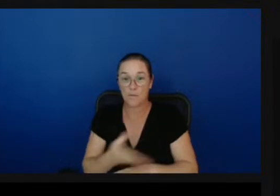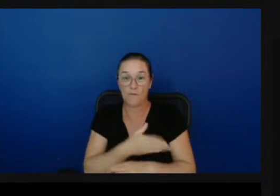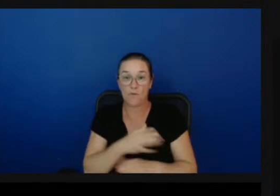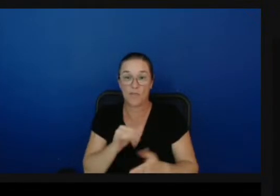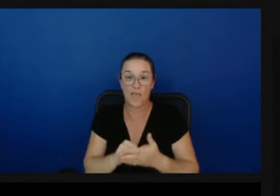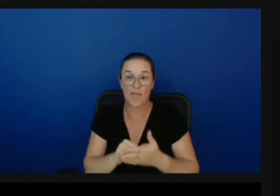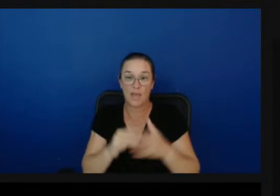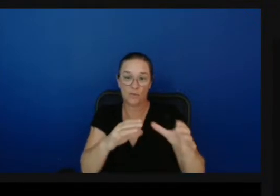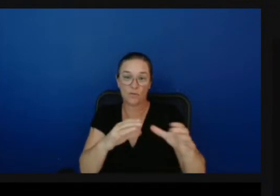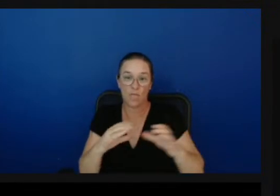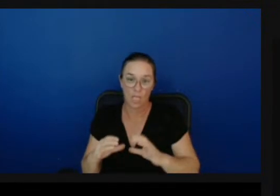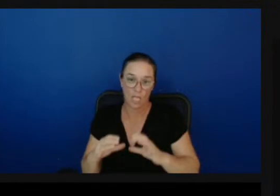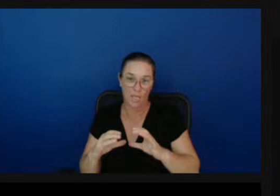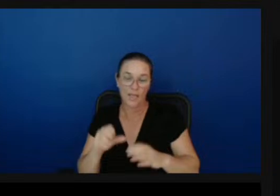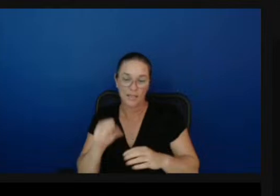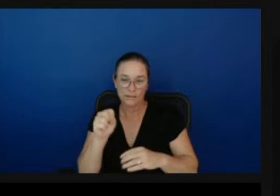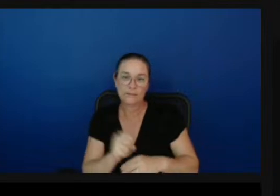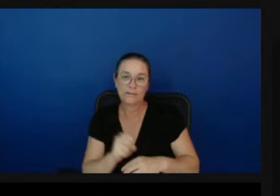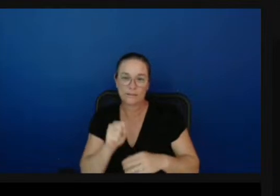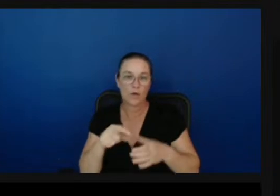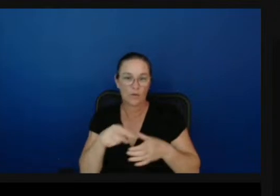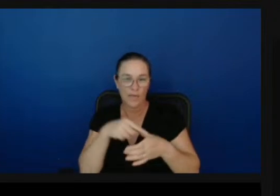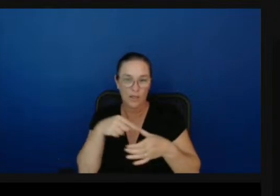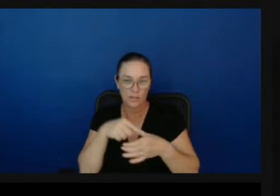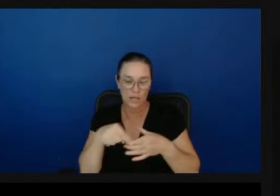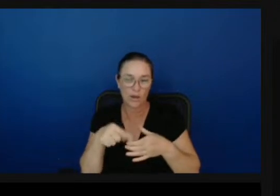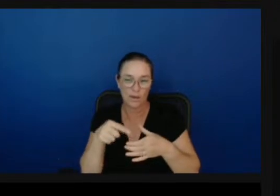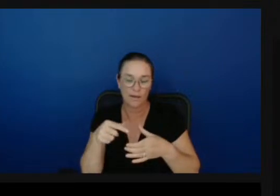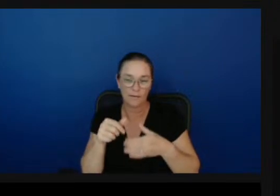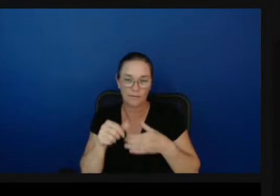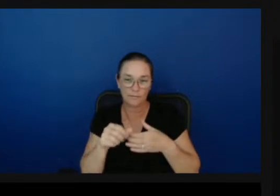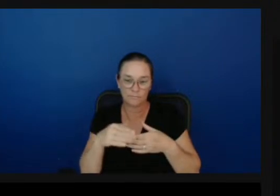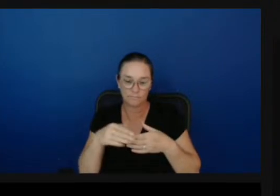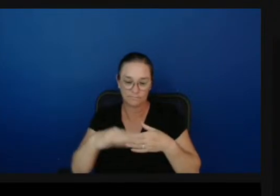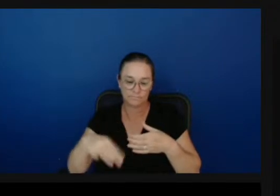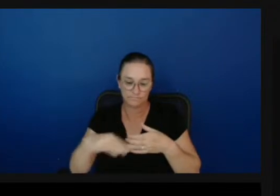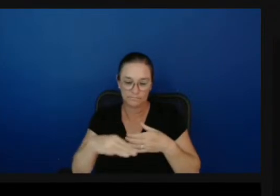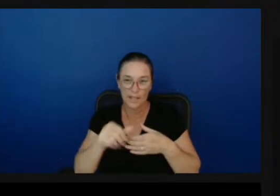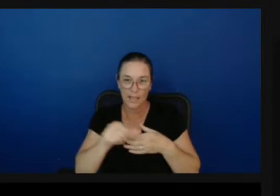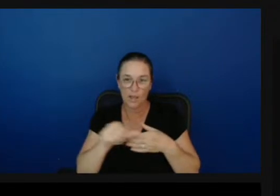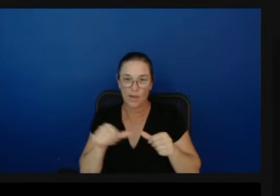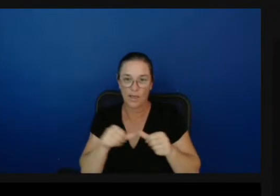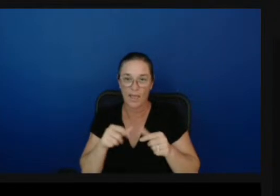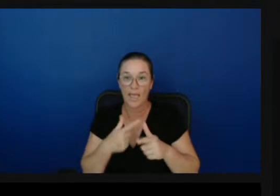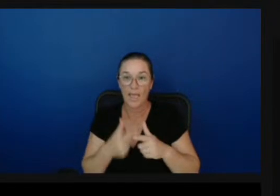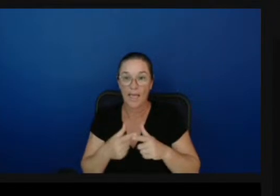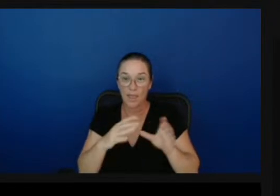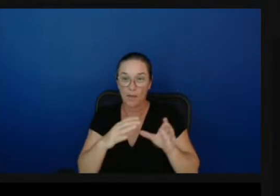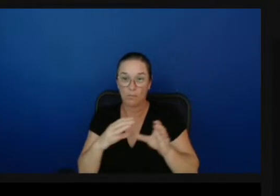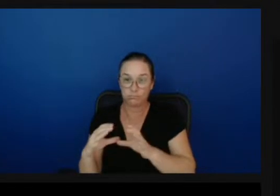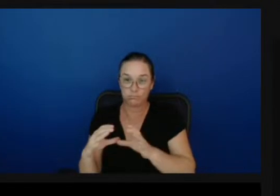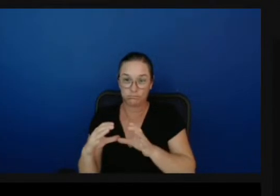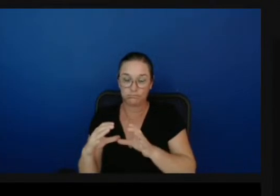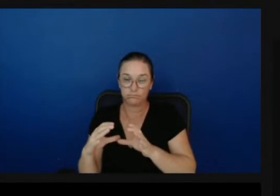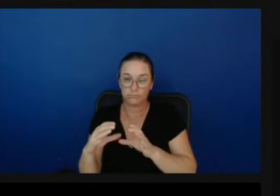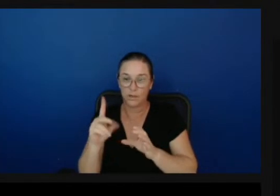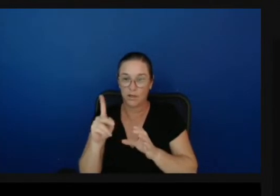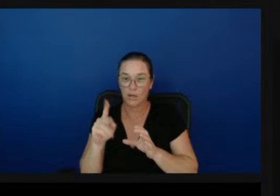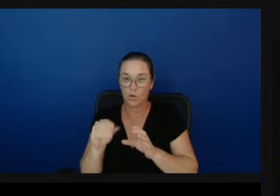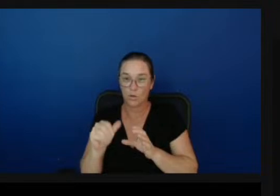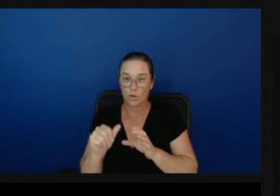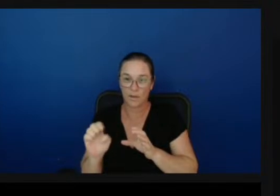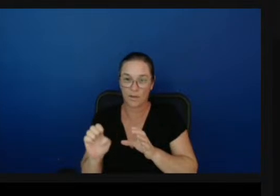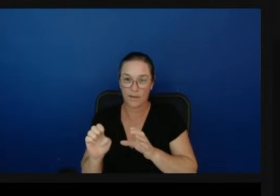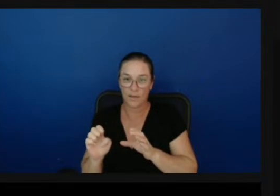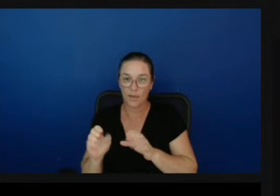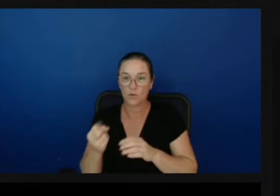magma was really in that South Caldera. The 12 days prior to that, it was further in the Kauai. The 12 days prior